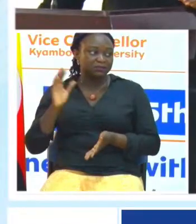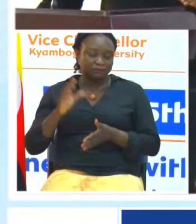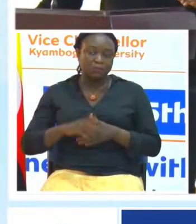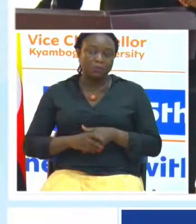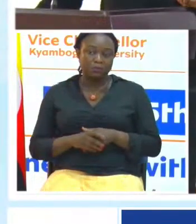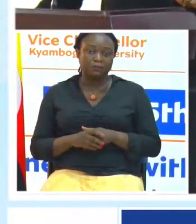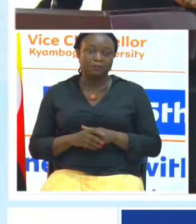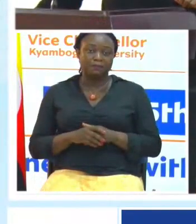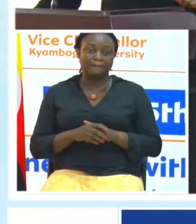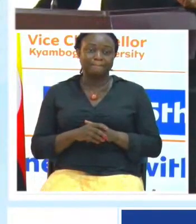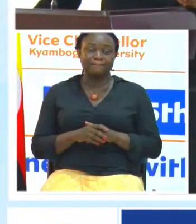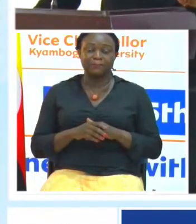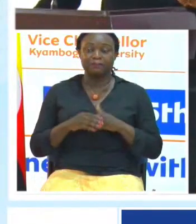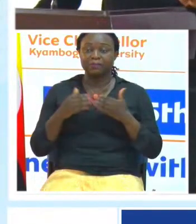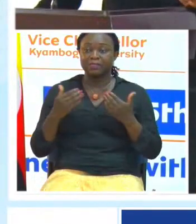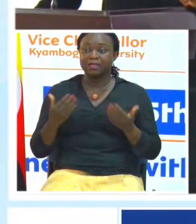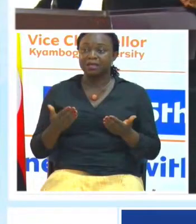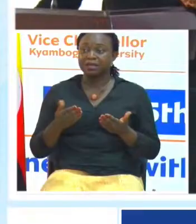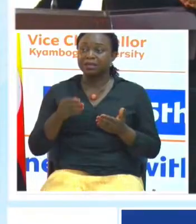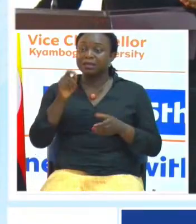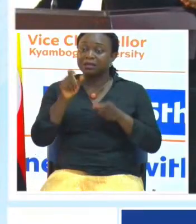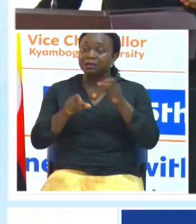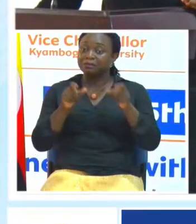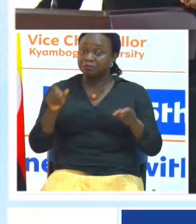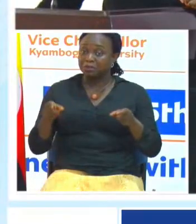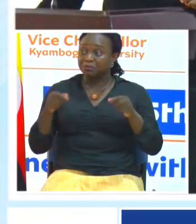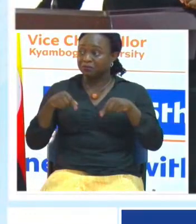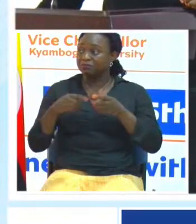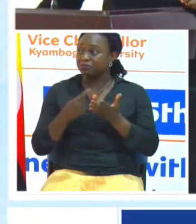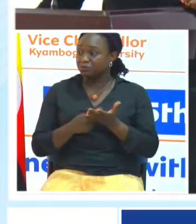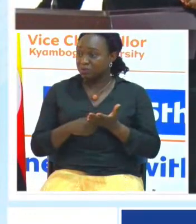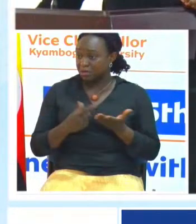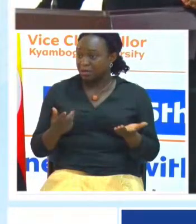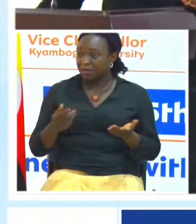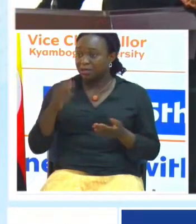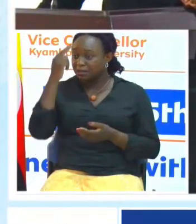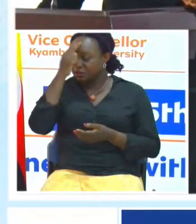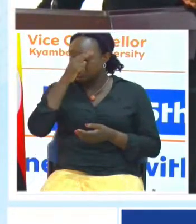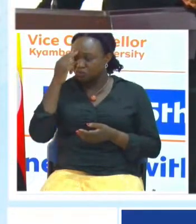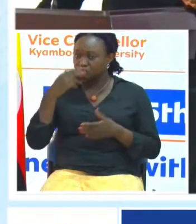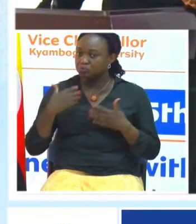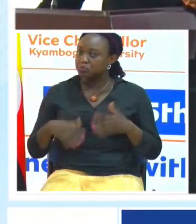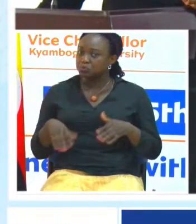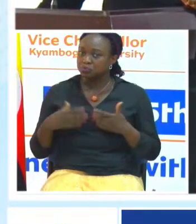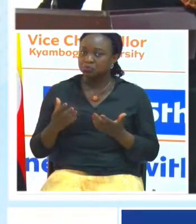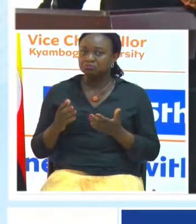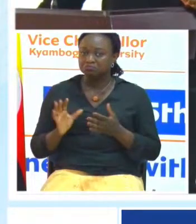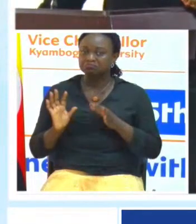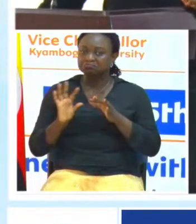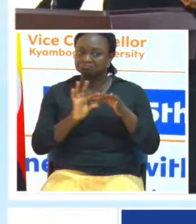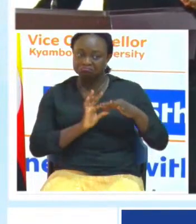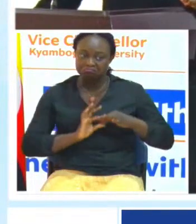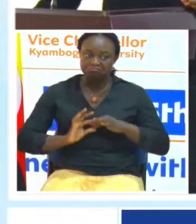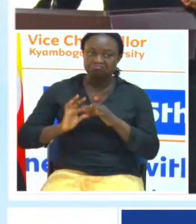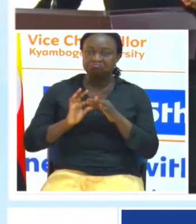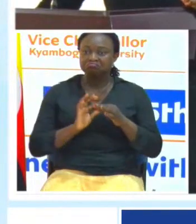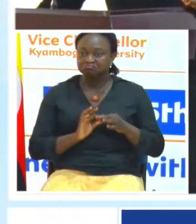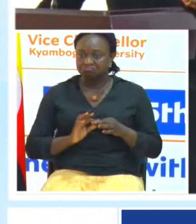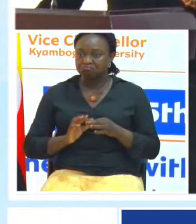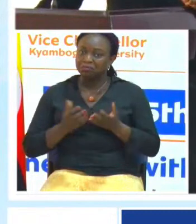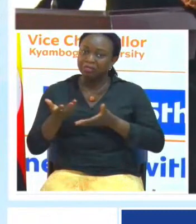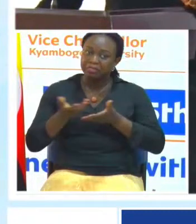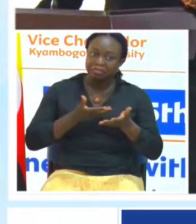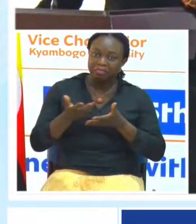People from Uganda, the students are so friendly and easy to interact with.